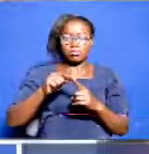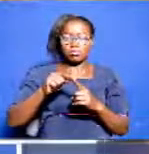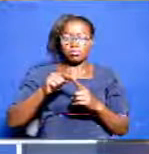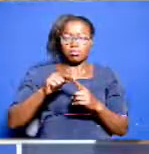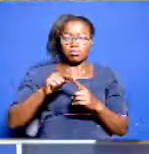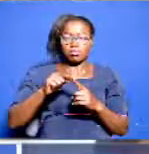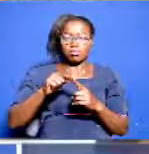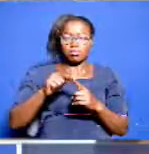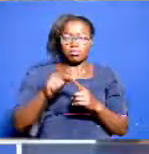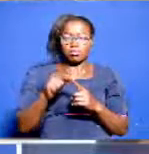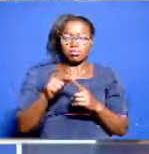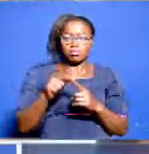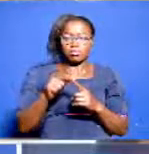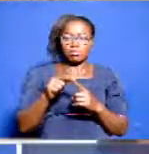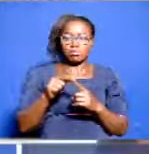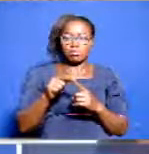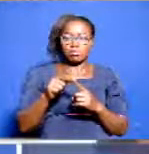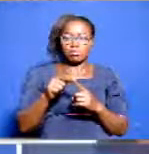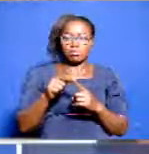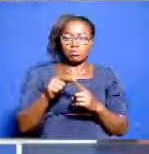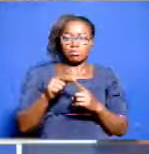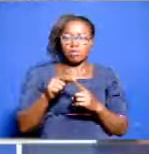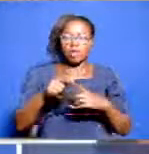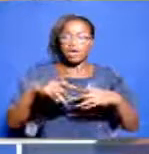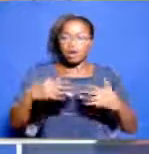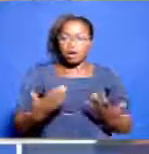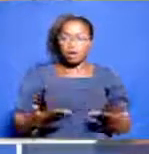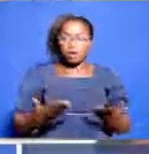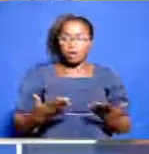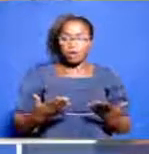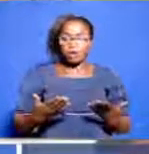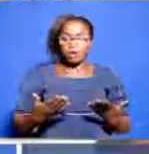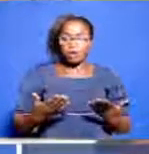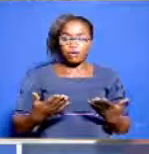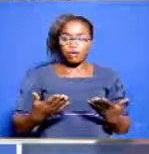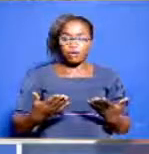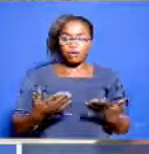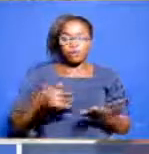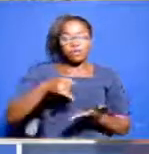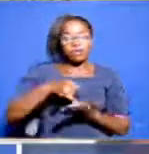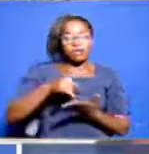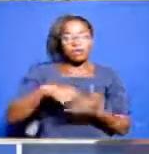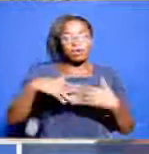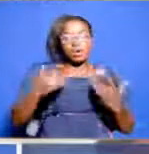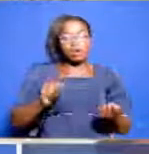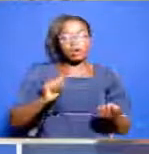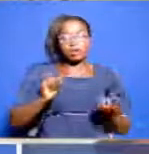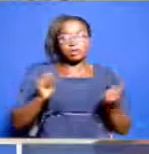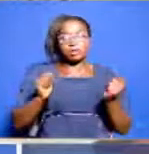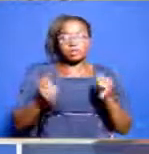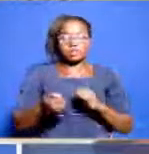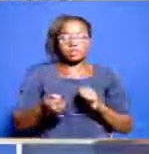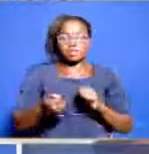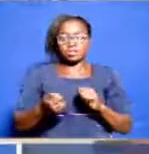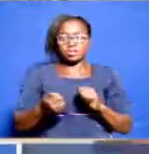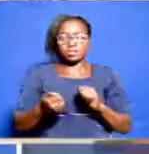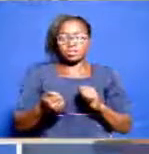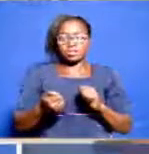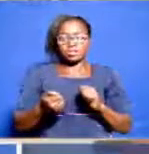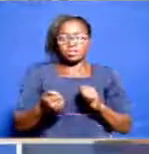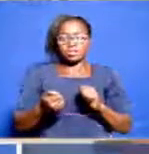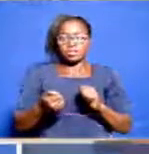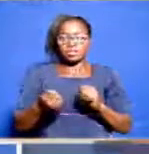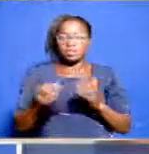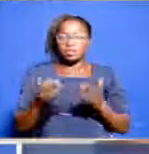anti-doping, more work for how we can development, how we can change the mentality for some our